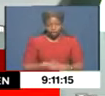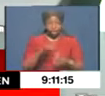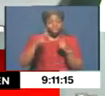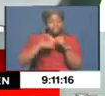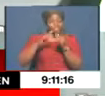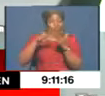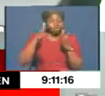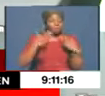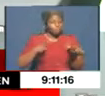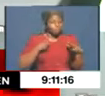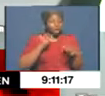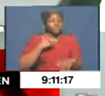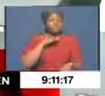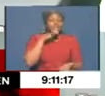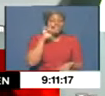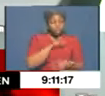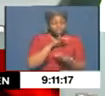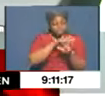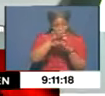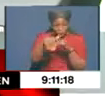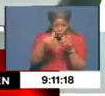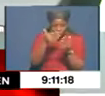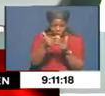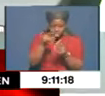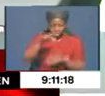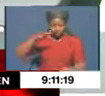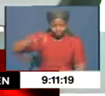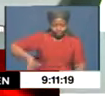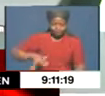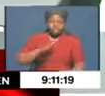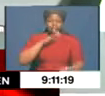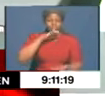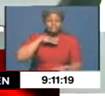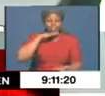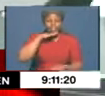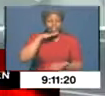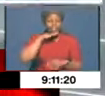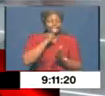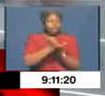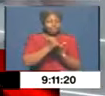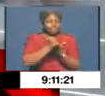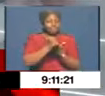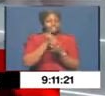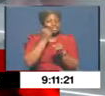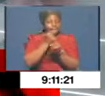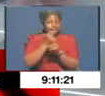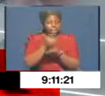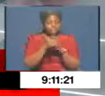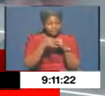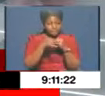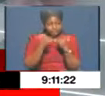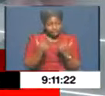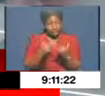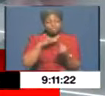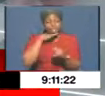been recorded. All of them were late audits conducted in August. The death toll now stands at